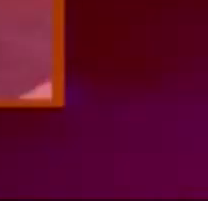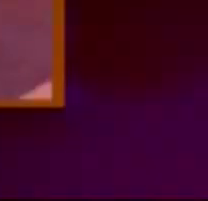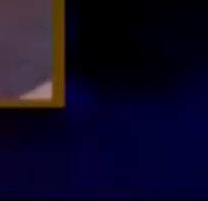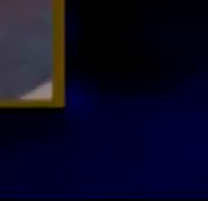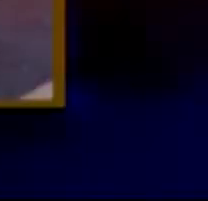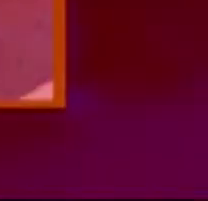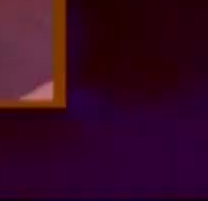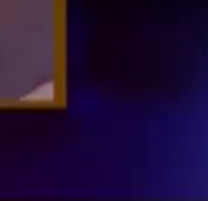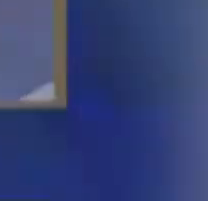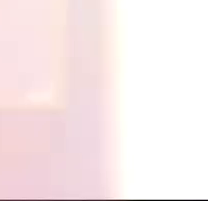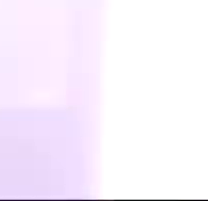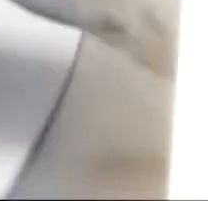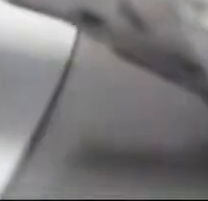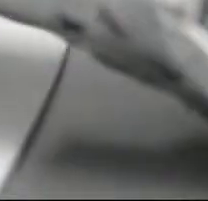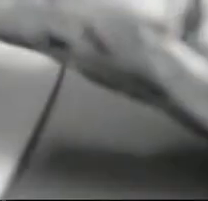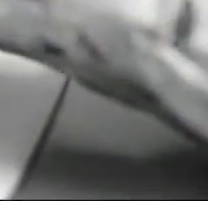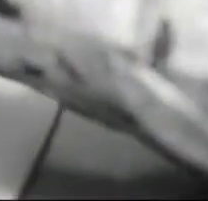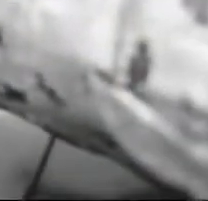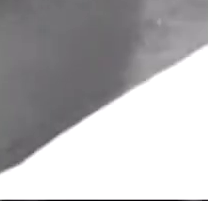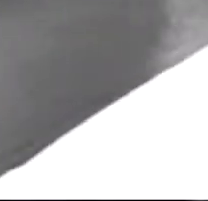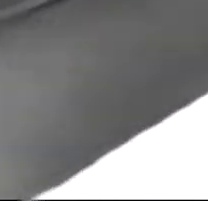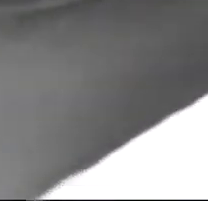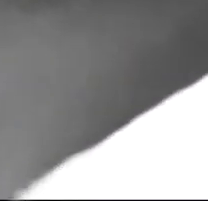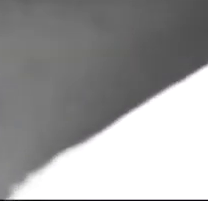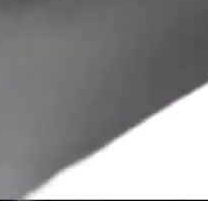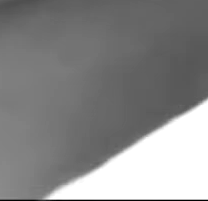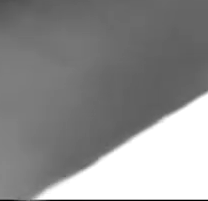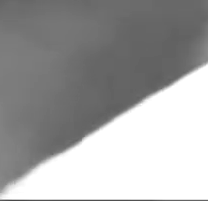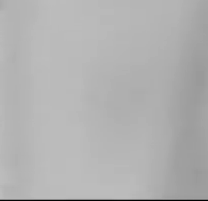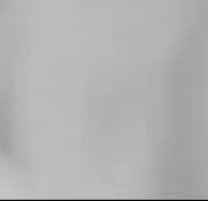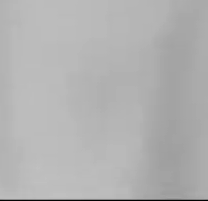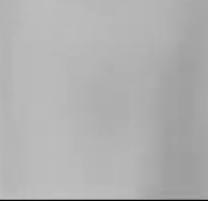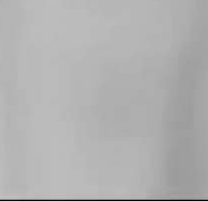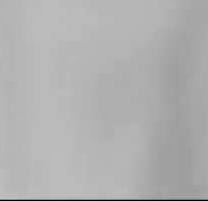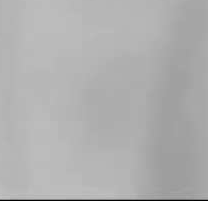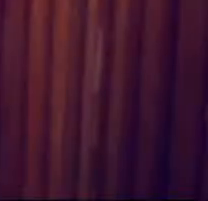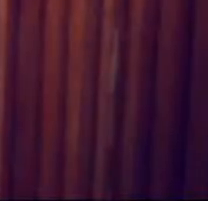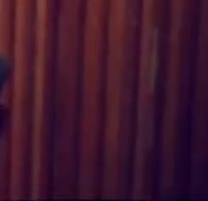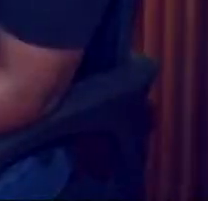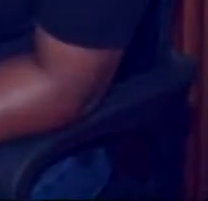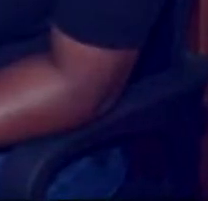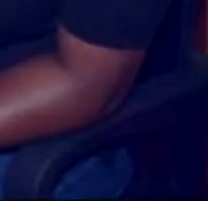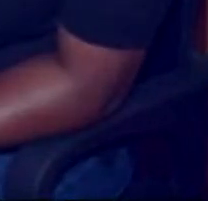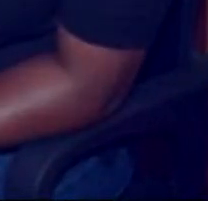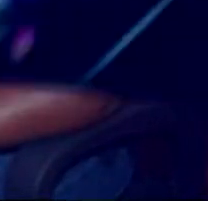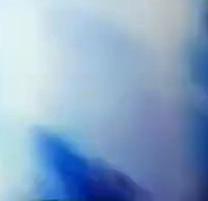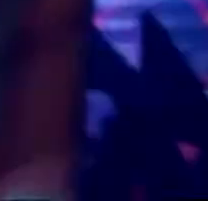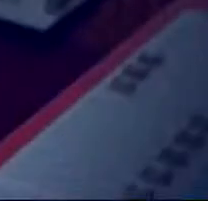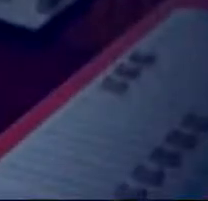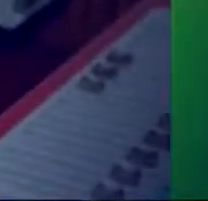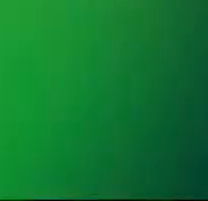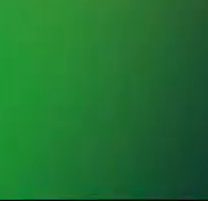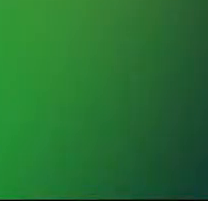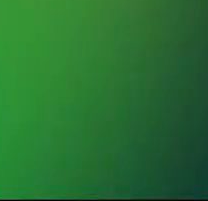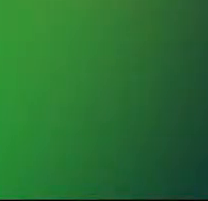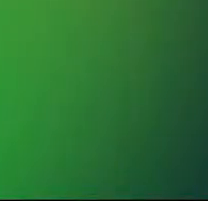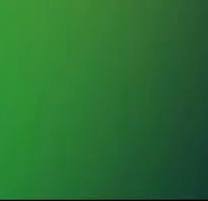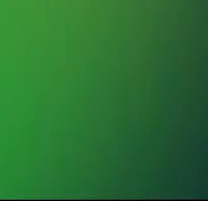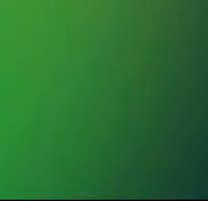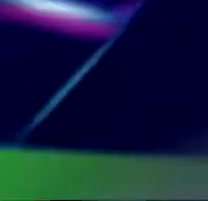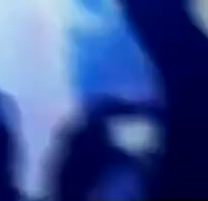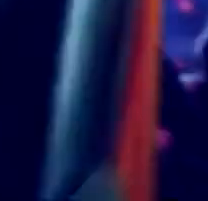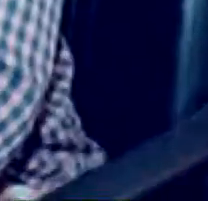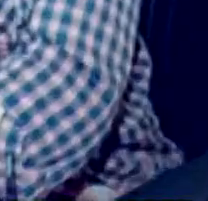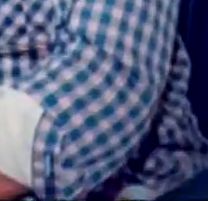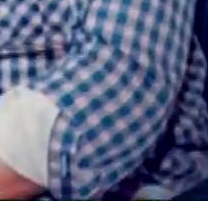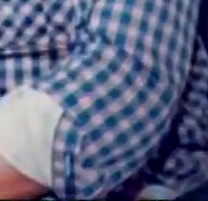huko Malili Konza. Kutana na watangazaji shupavu wa Mwatu FM kama vile Virginia Mwikali, Patrick